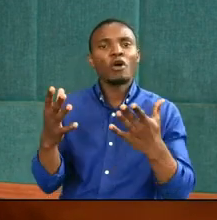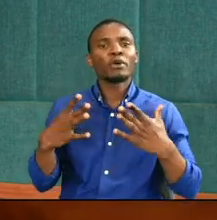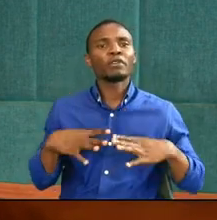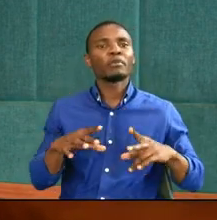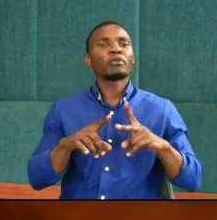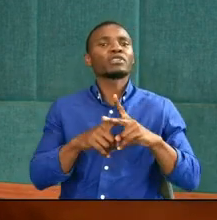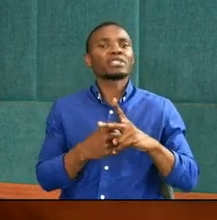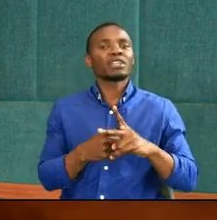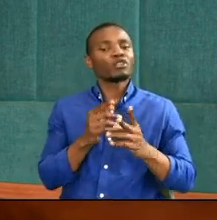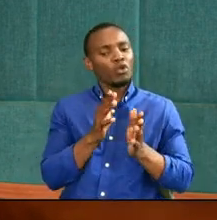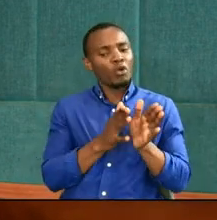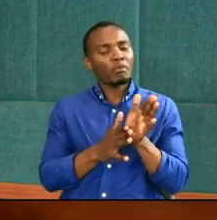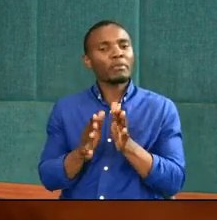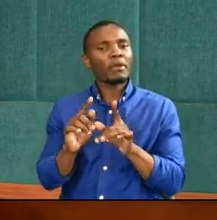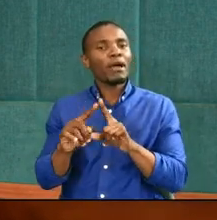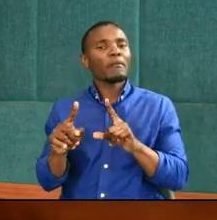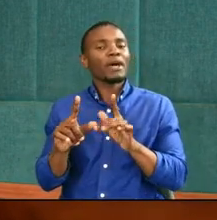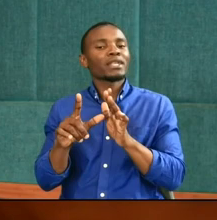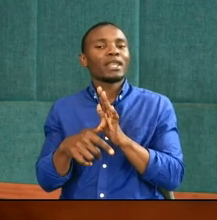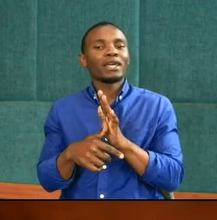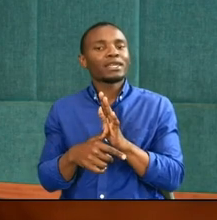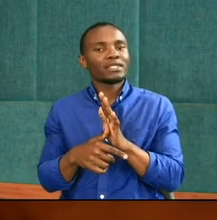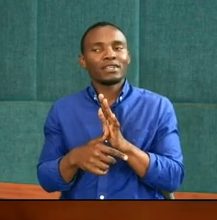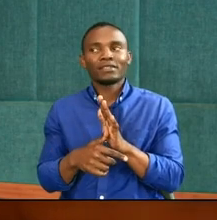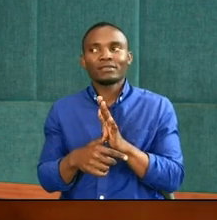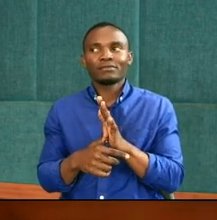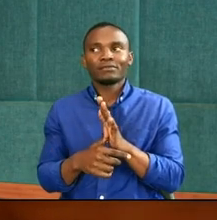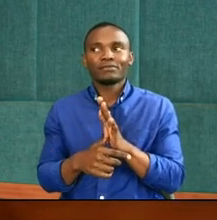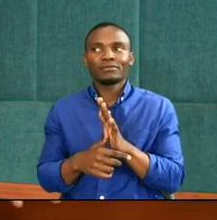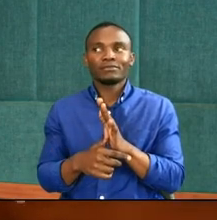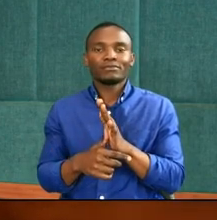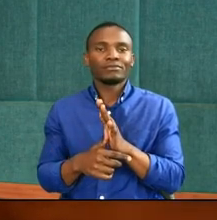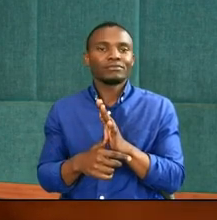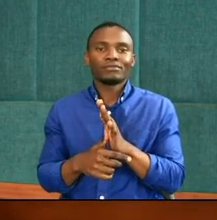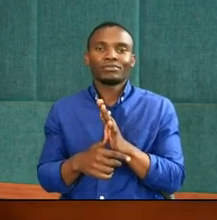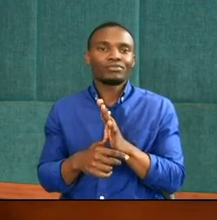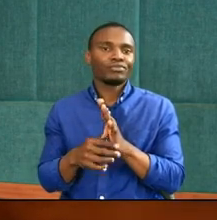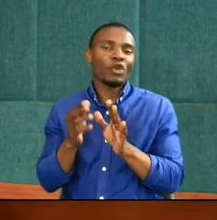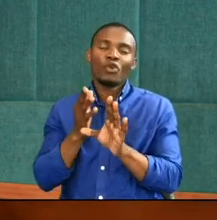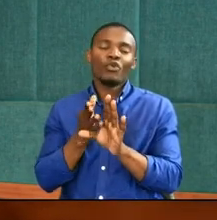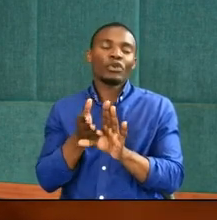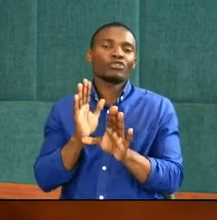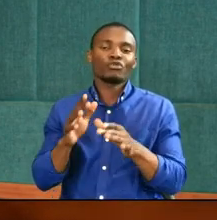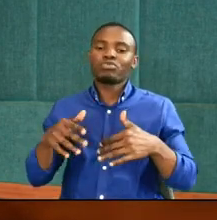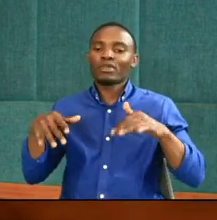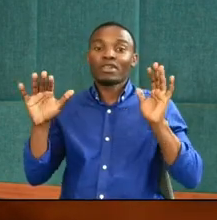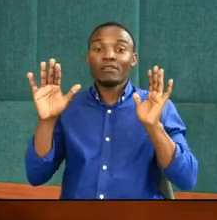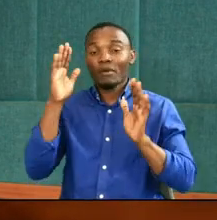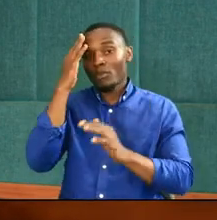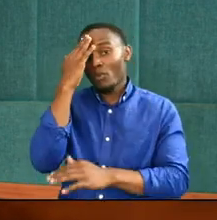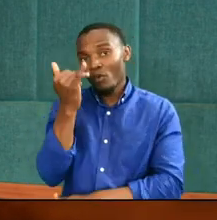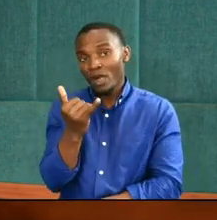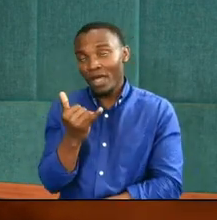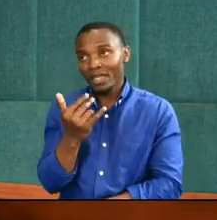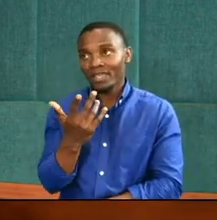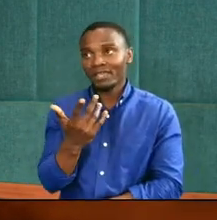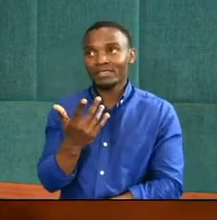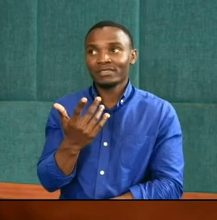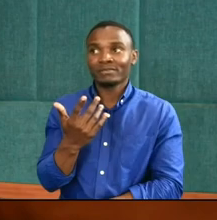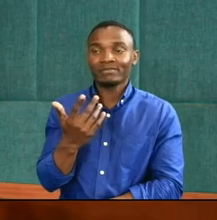watch but peter out, by the way? Because there is no set time